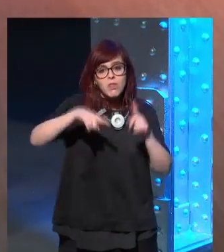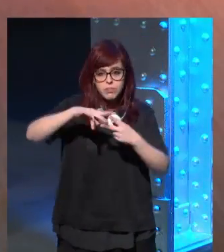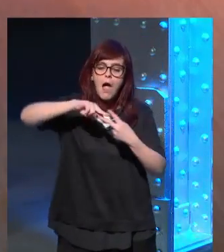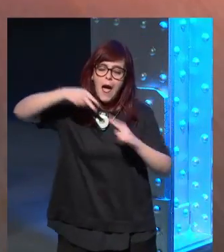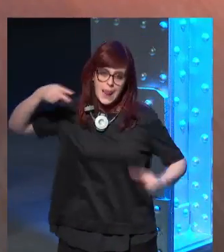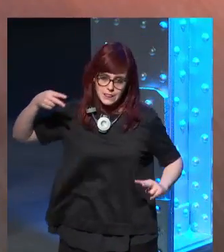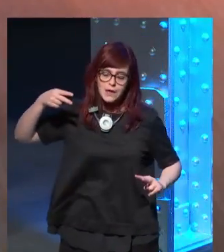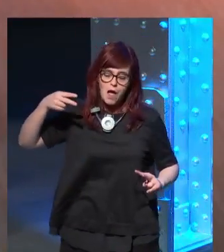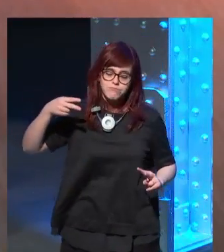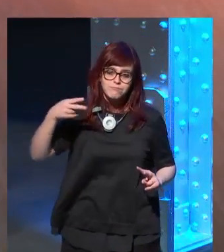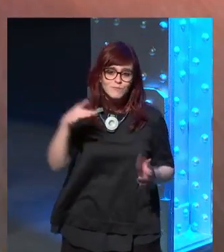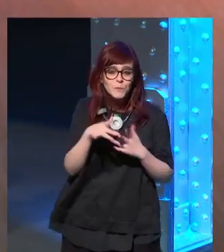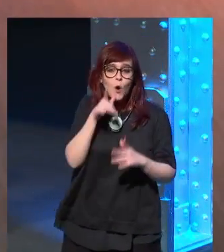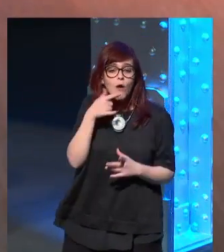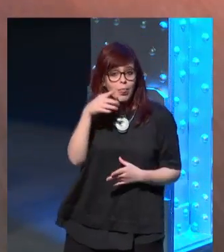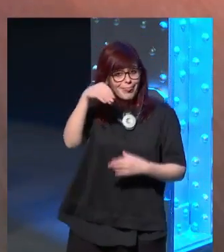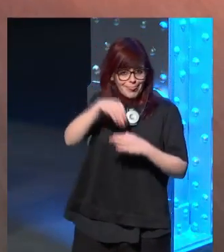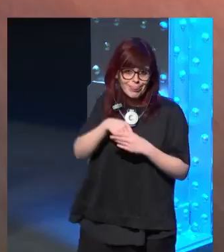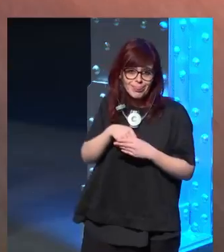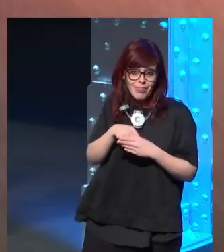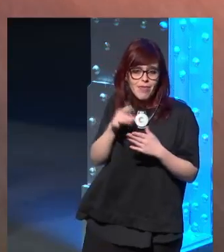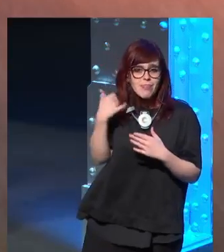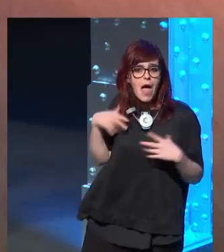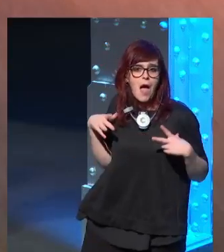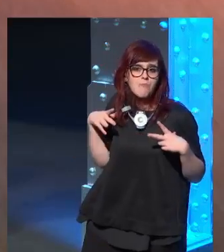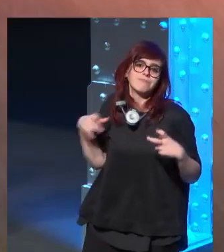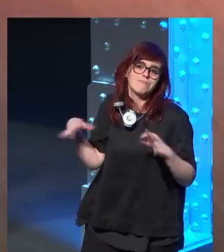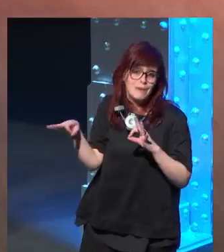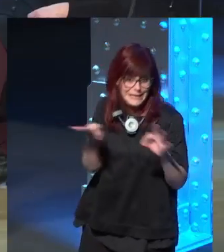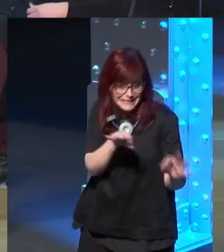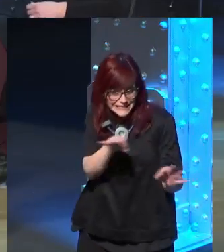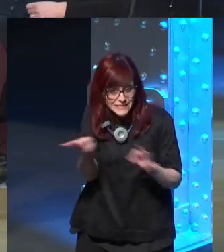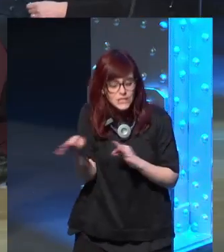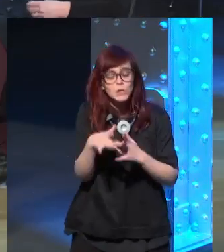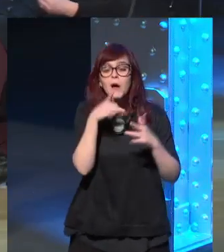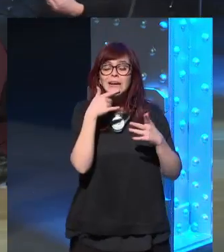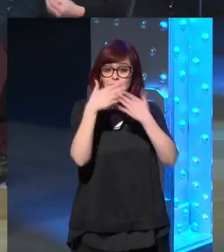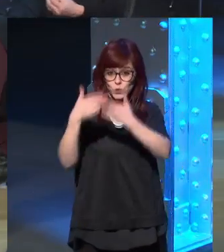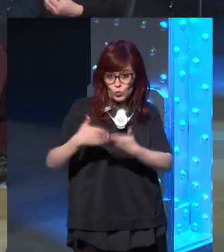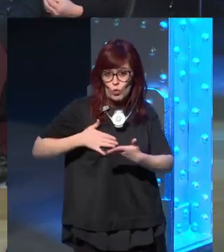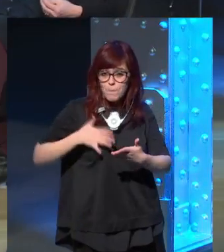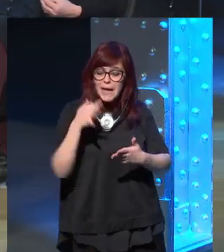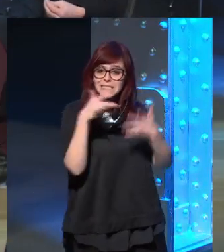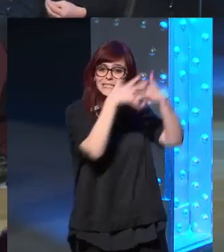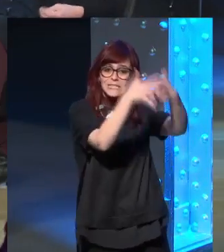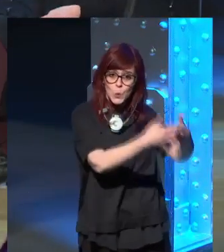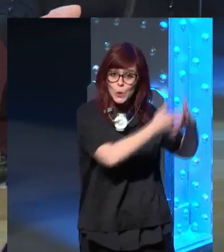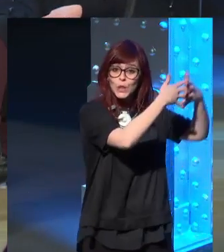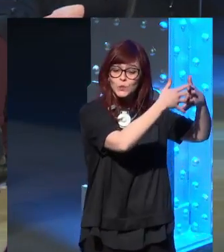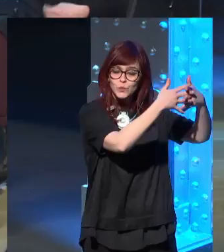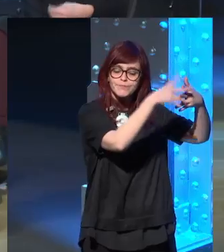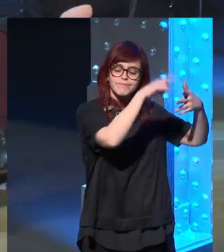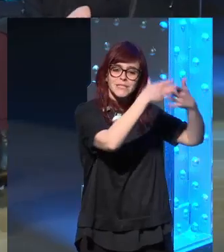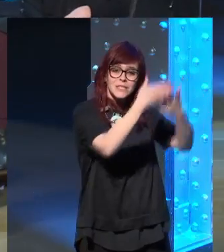earlier today some American studies, we find that about 80% of the stability component is